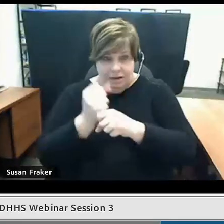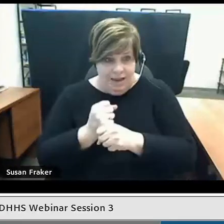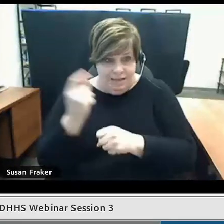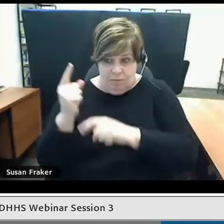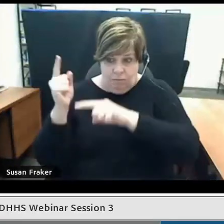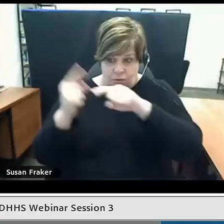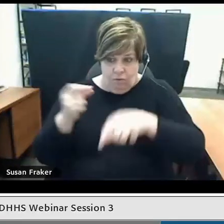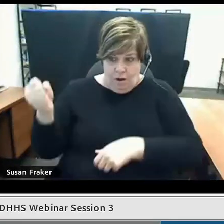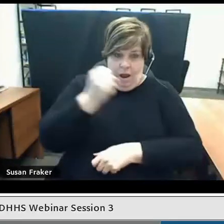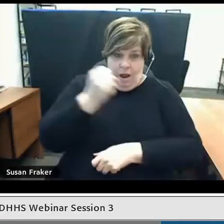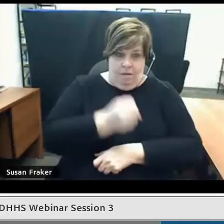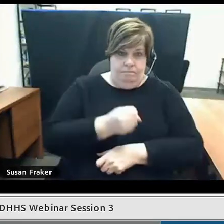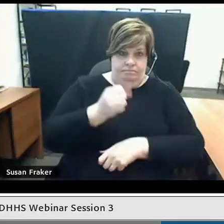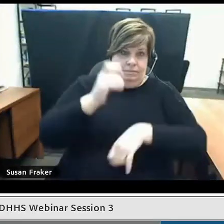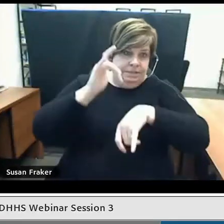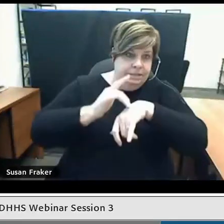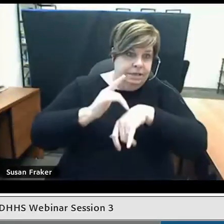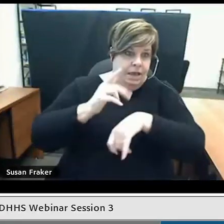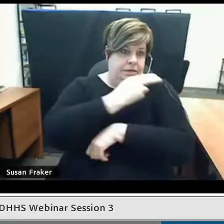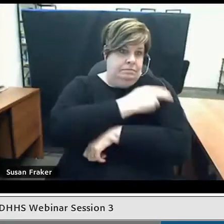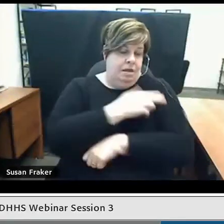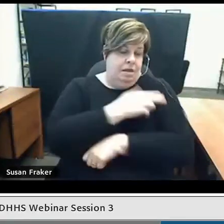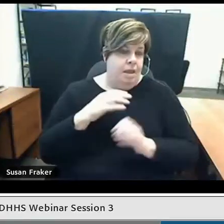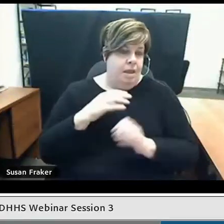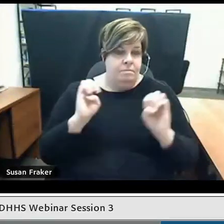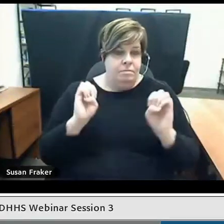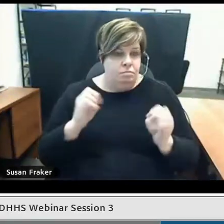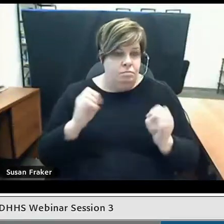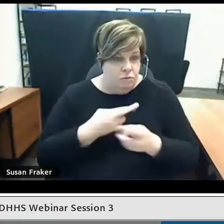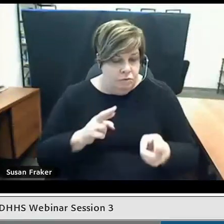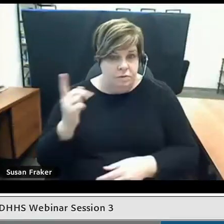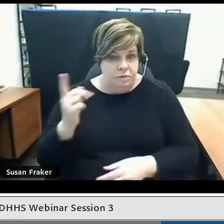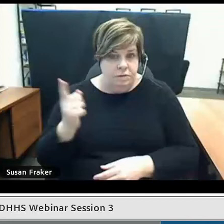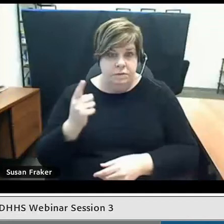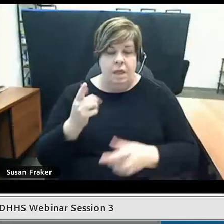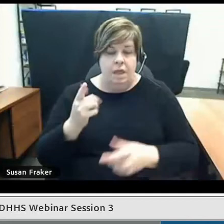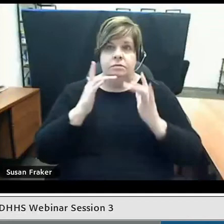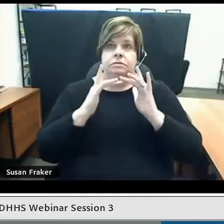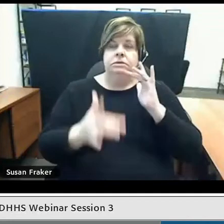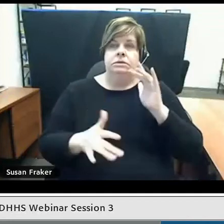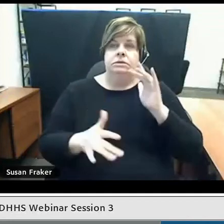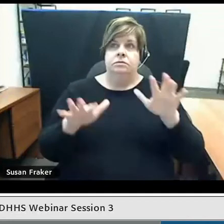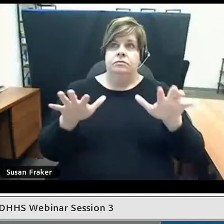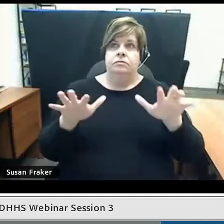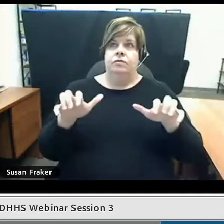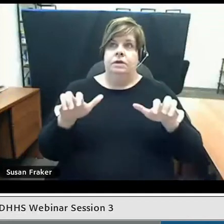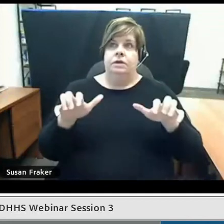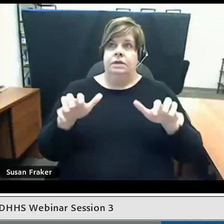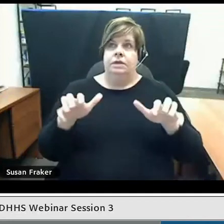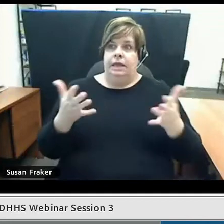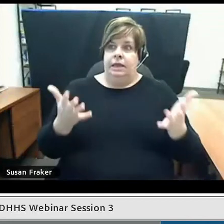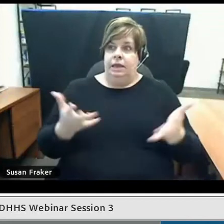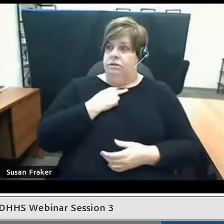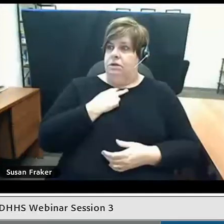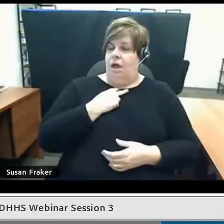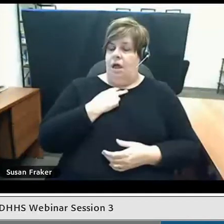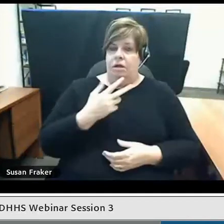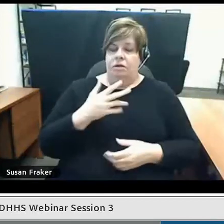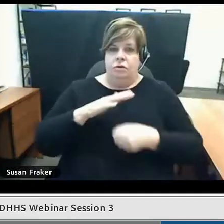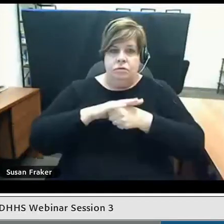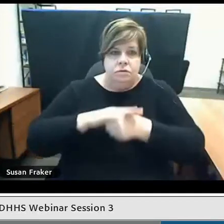in person. Maybe it was in the emergency room, and all of a sudden the system freezes. Here you are, you're very